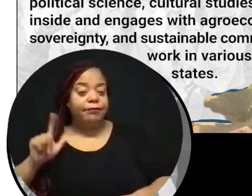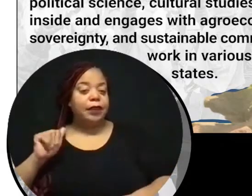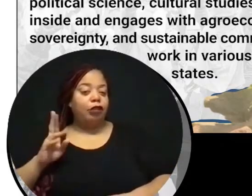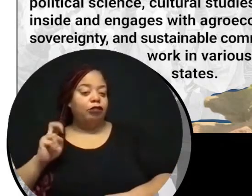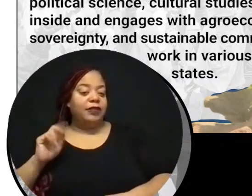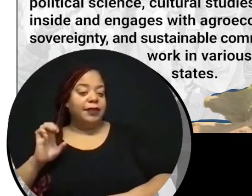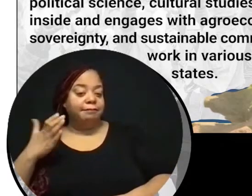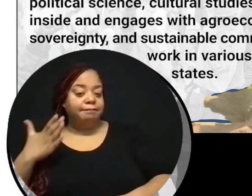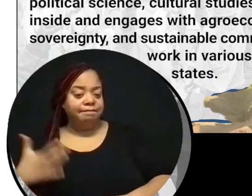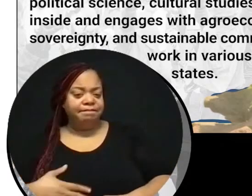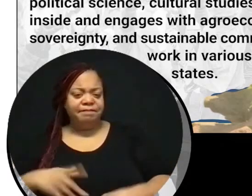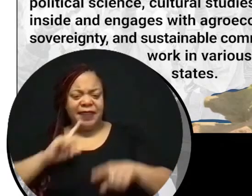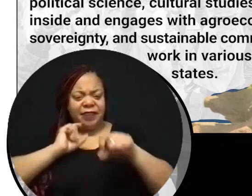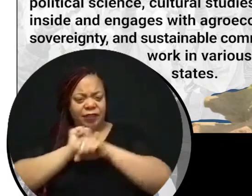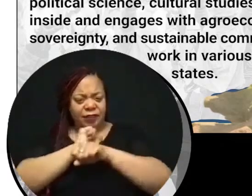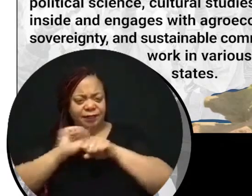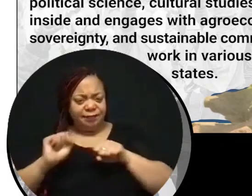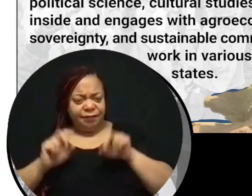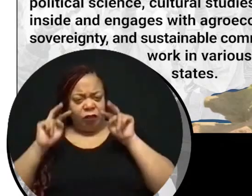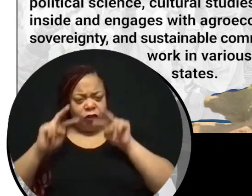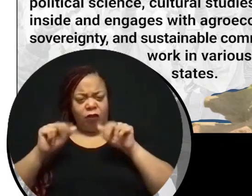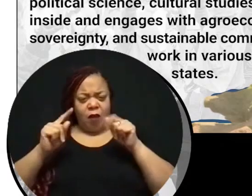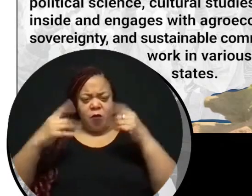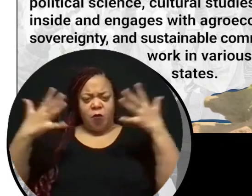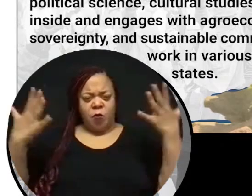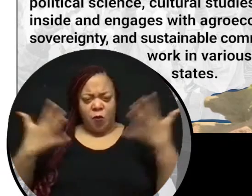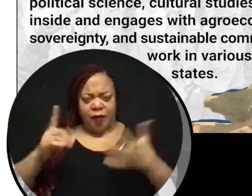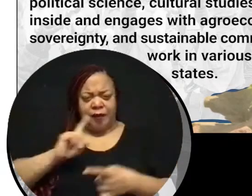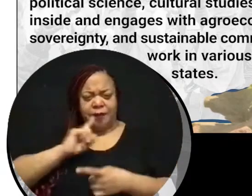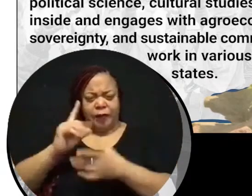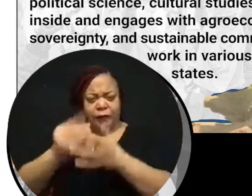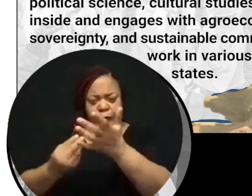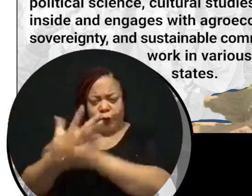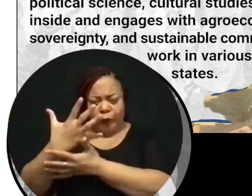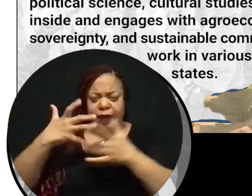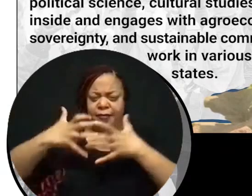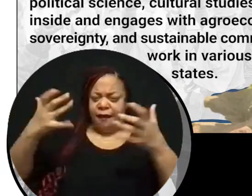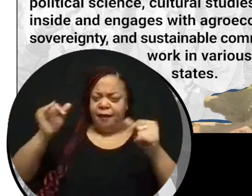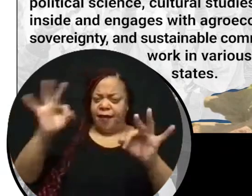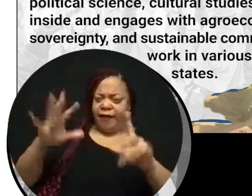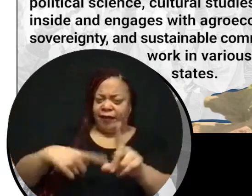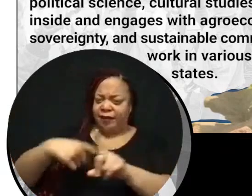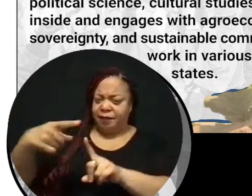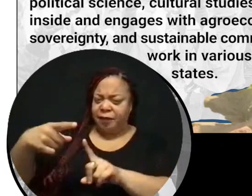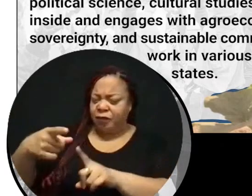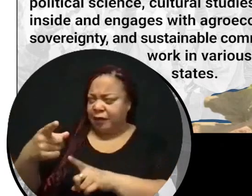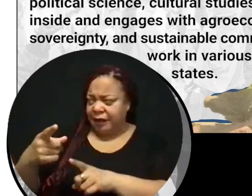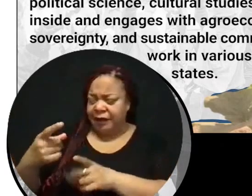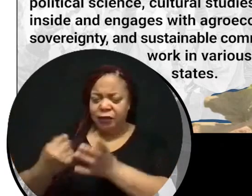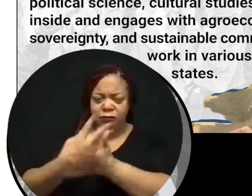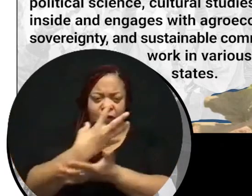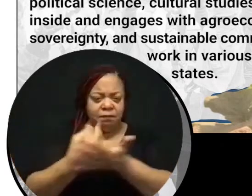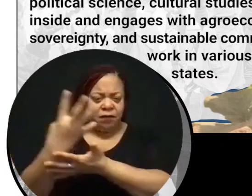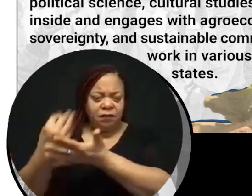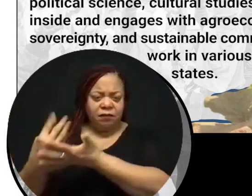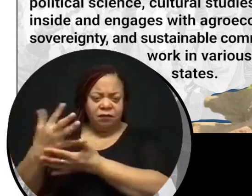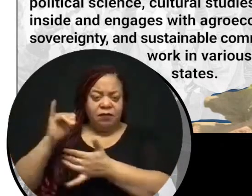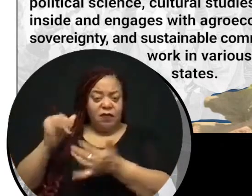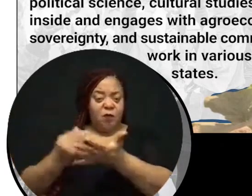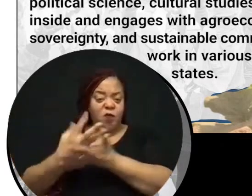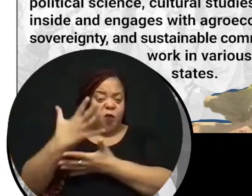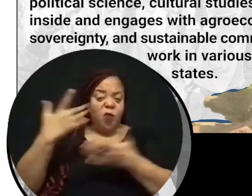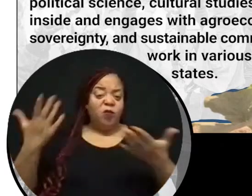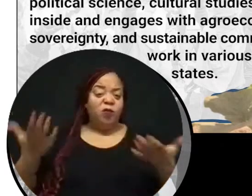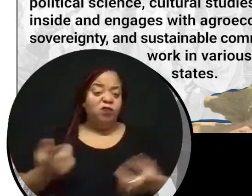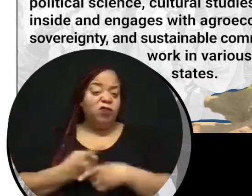of gourmet or crops that are used in gourmet foods and stuff. And initially, like to me, I was